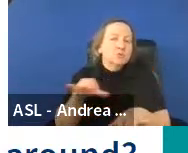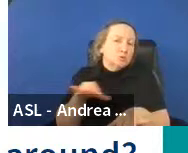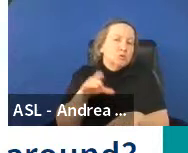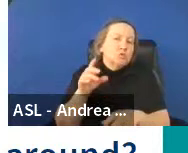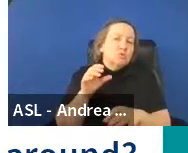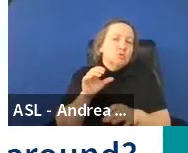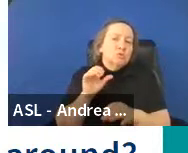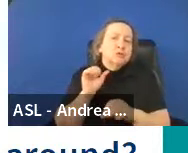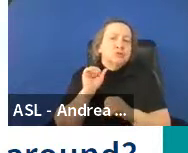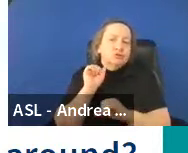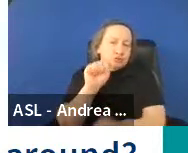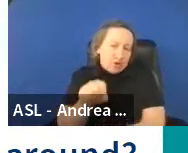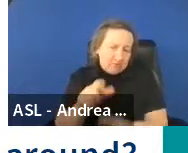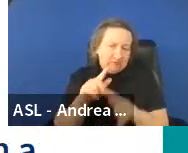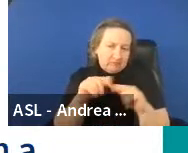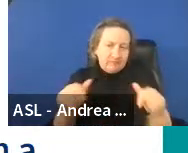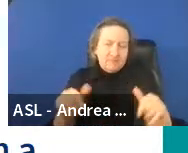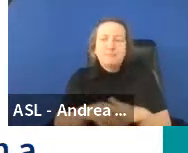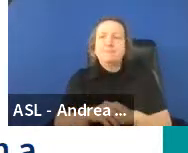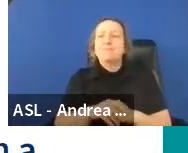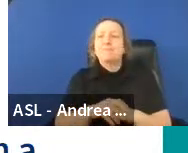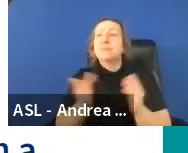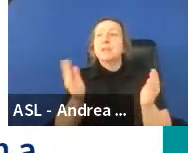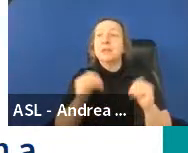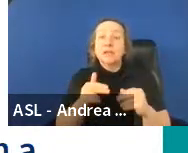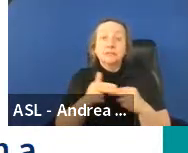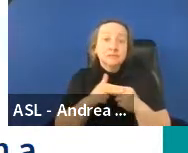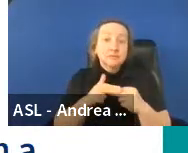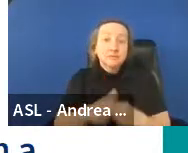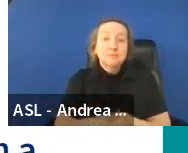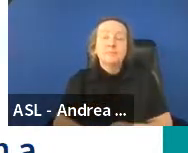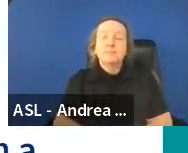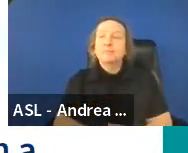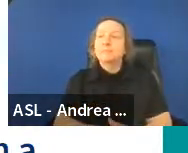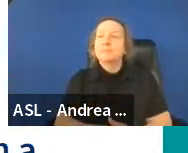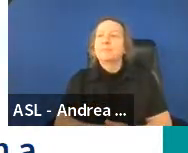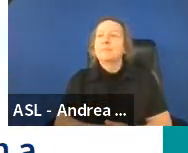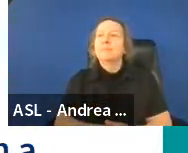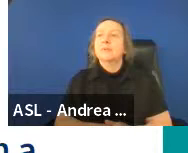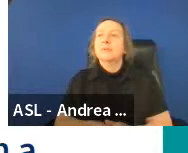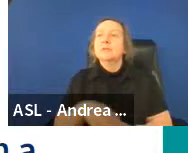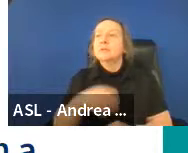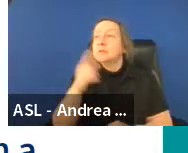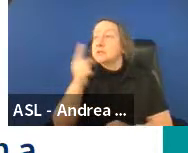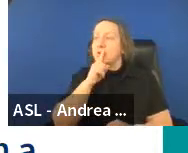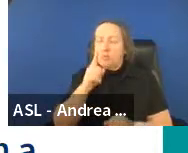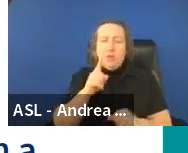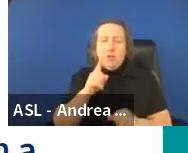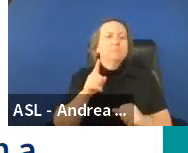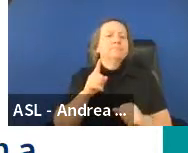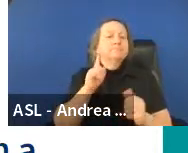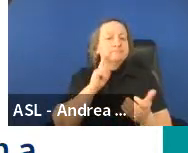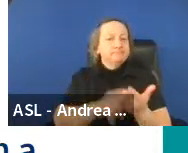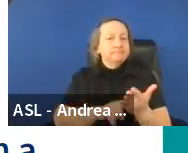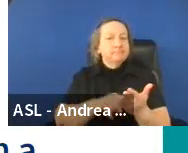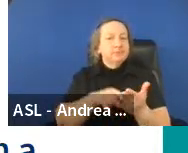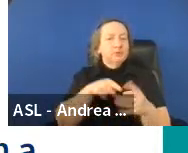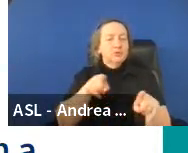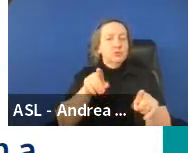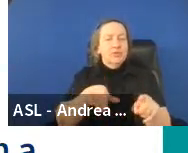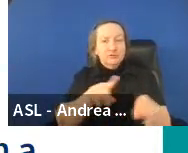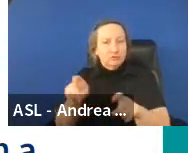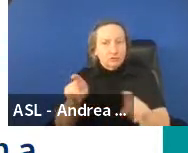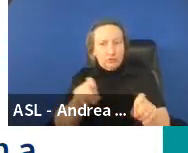around. Next slide, please. One thing that really came out through this survey that I want to